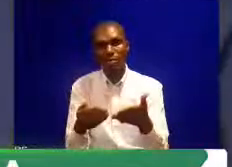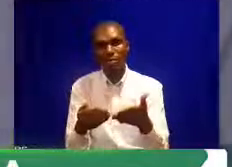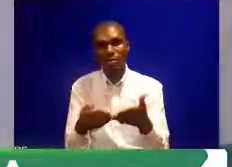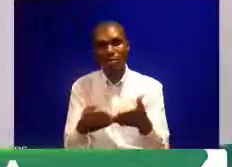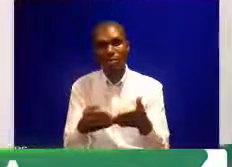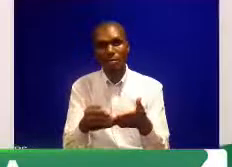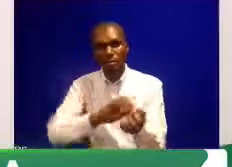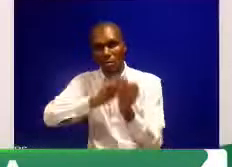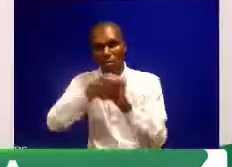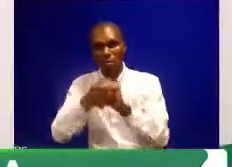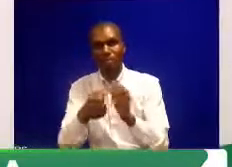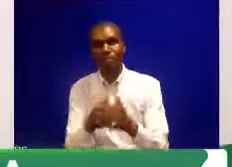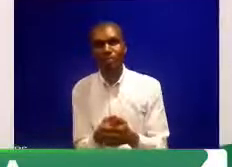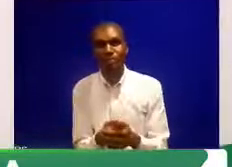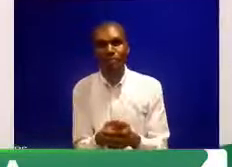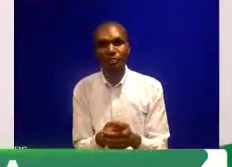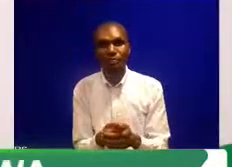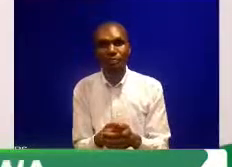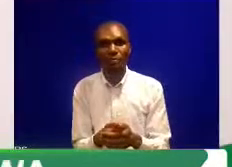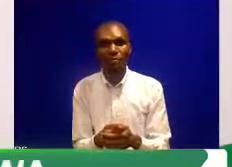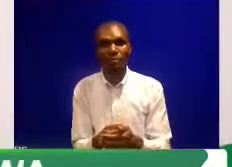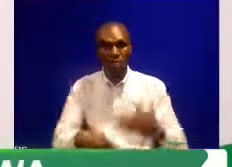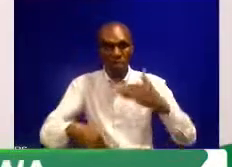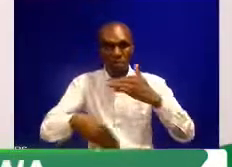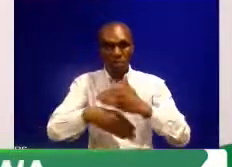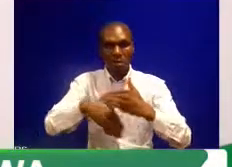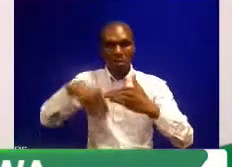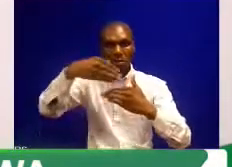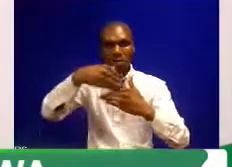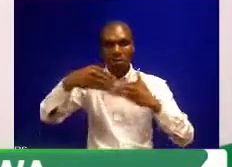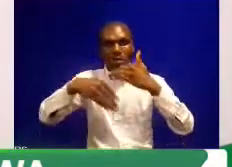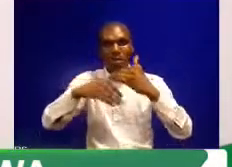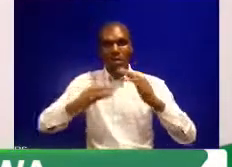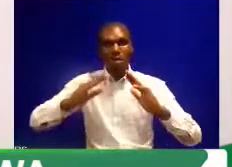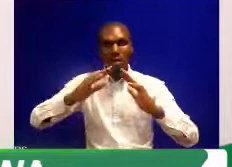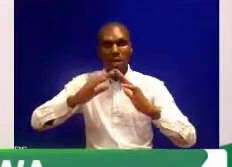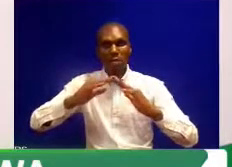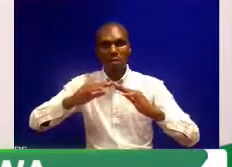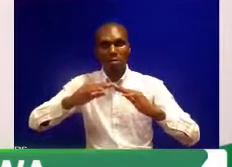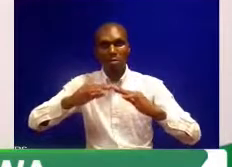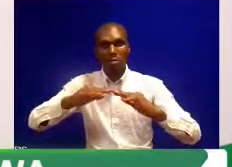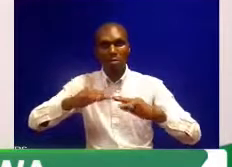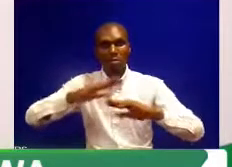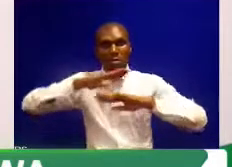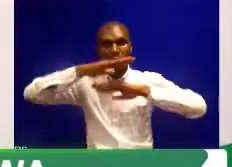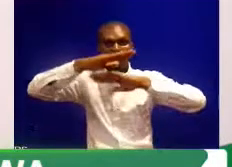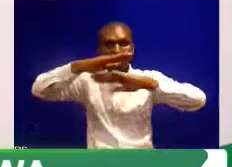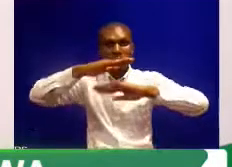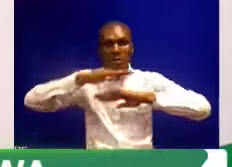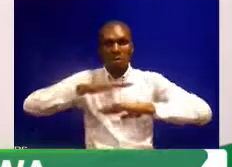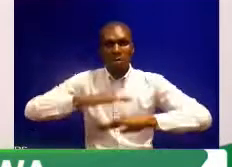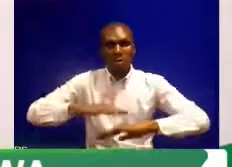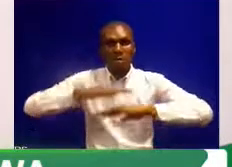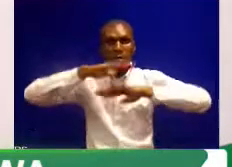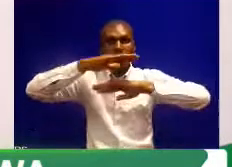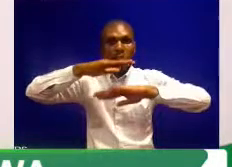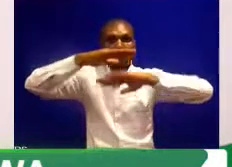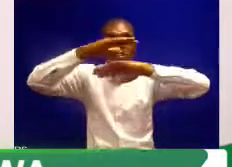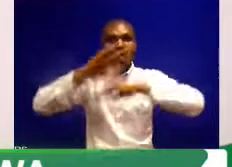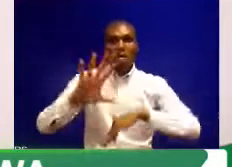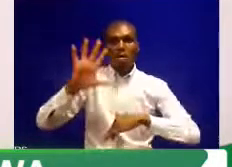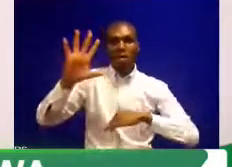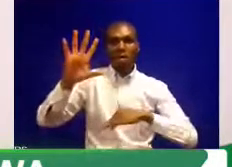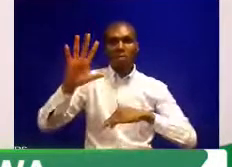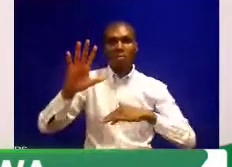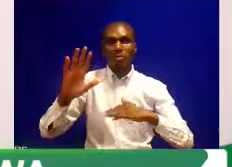station. Obogachi, obogachi, we nyomba ye chikoroba isano, eyo ya betege kuwa sensemo ya